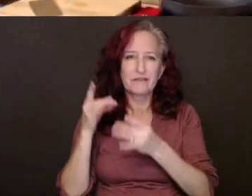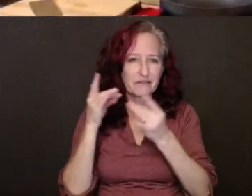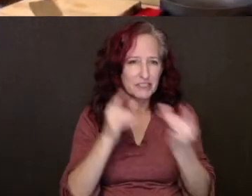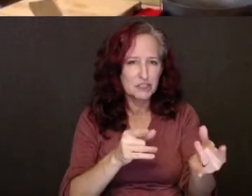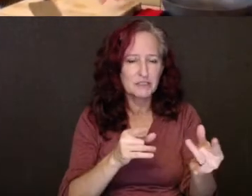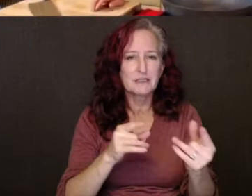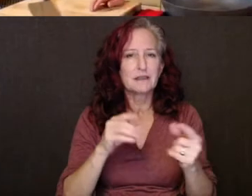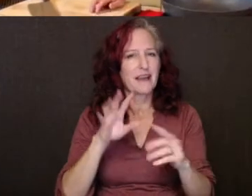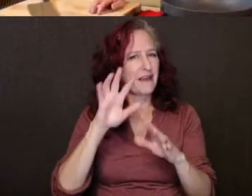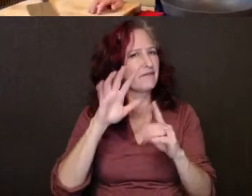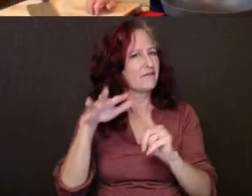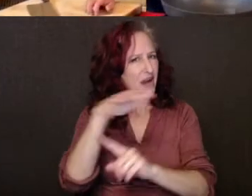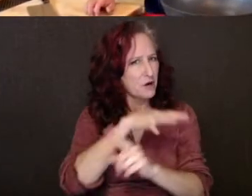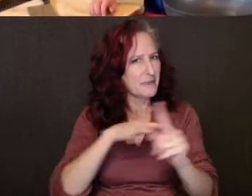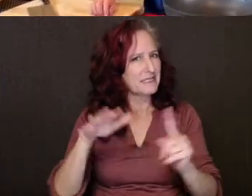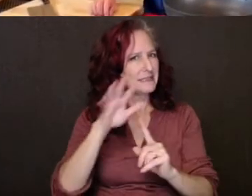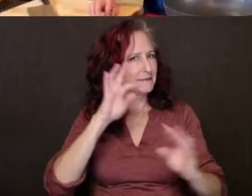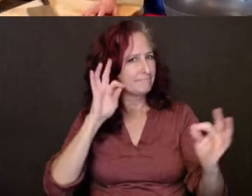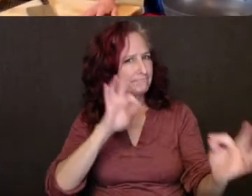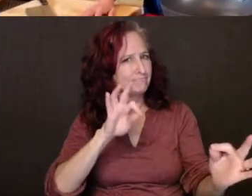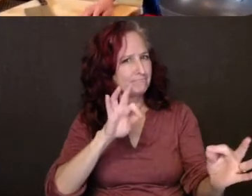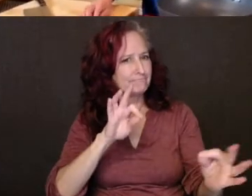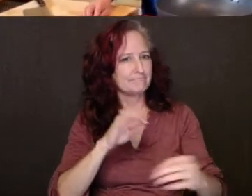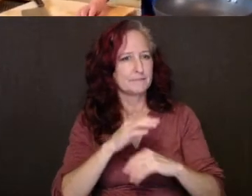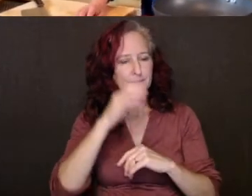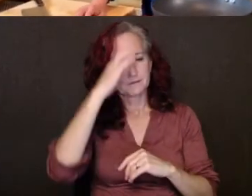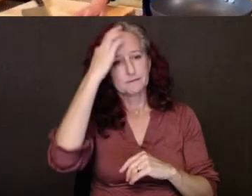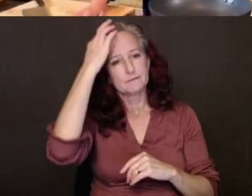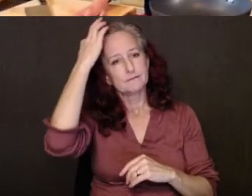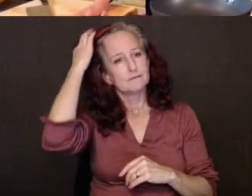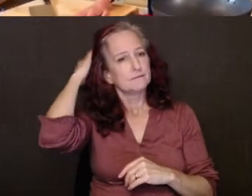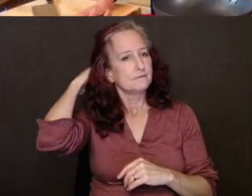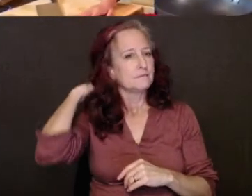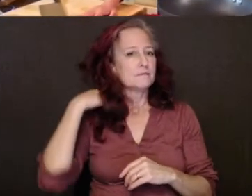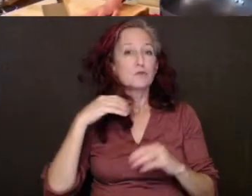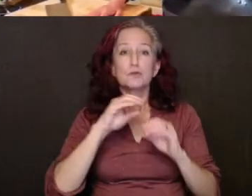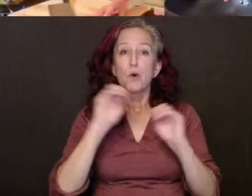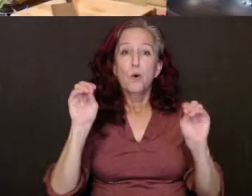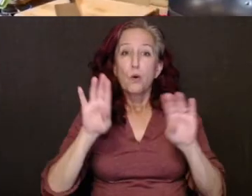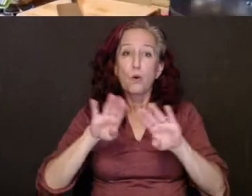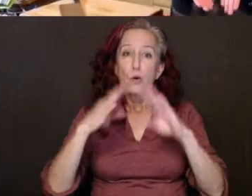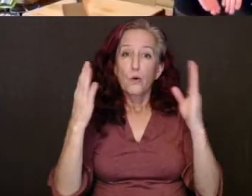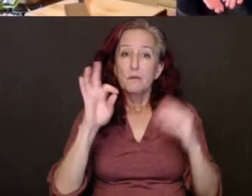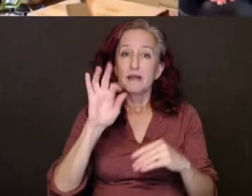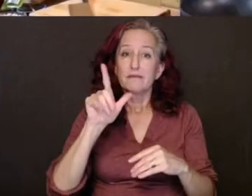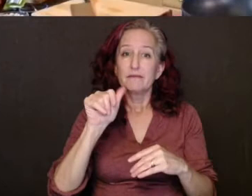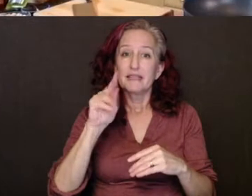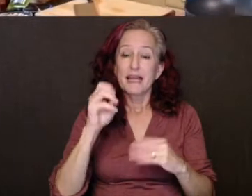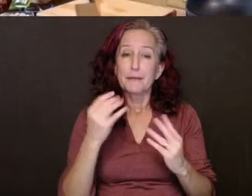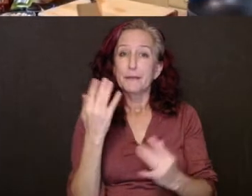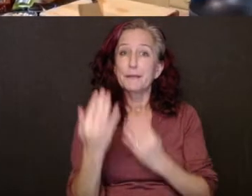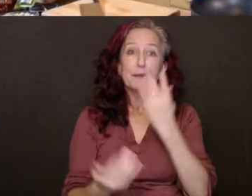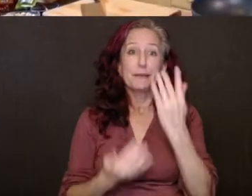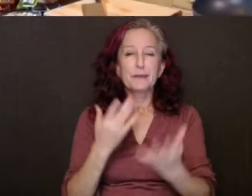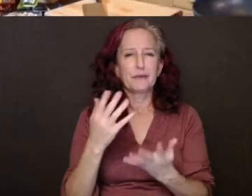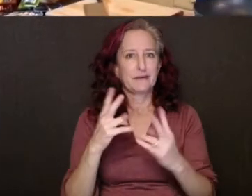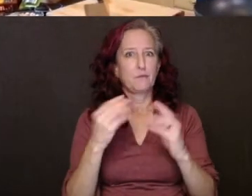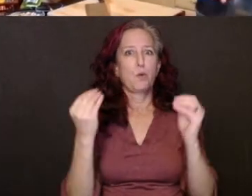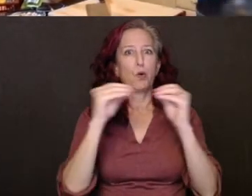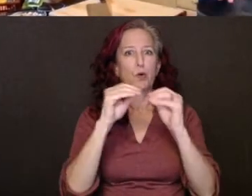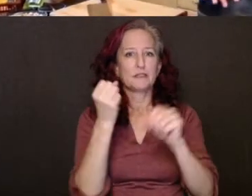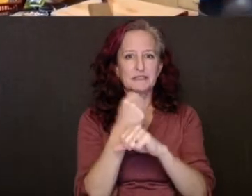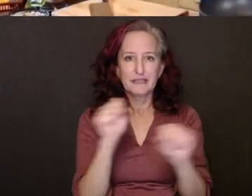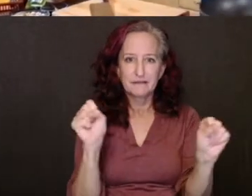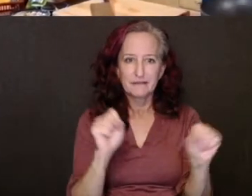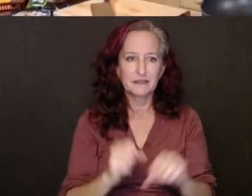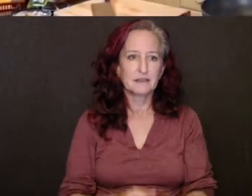heat up the bottom. So it's very, very, it's transferred directly. The heat transferred directly to